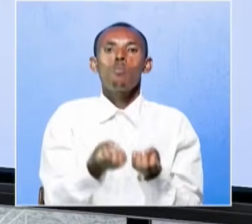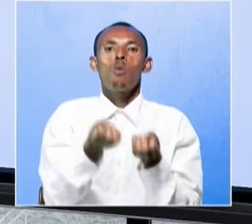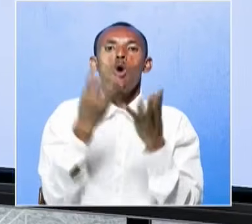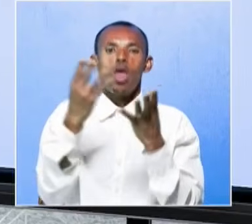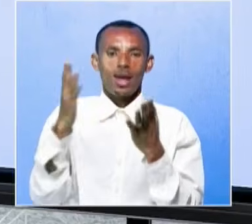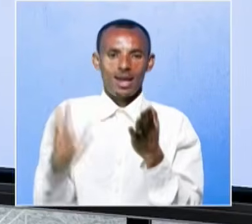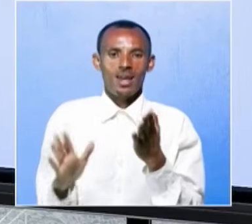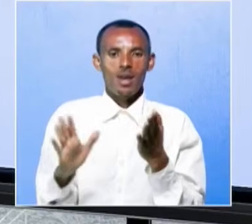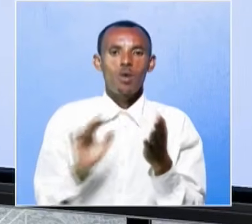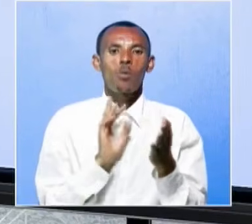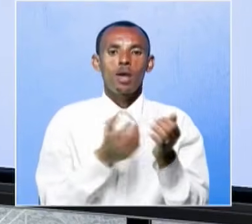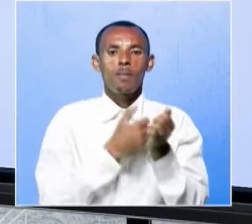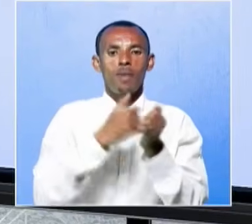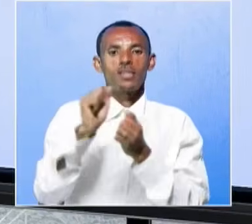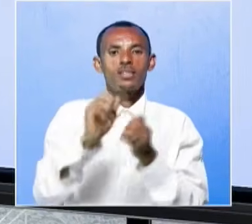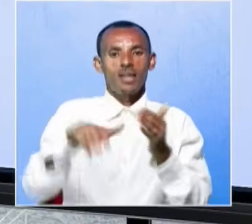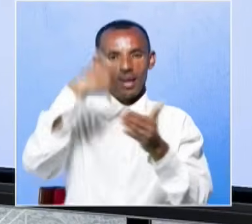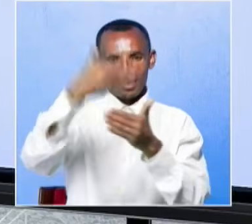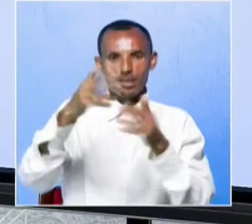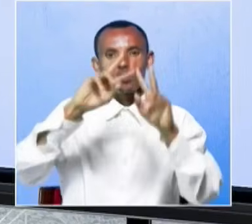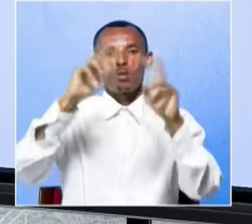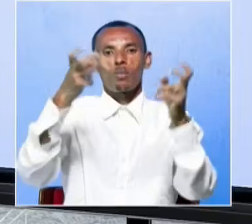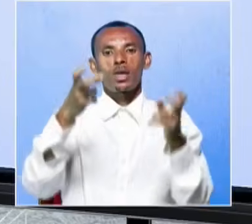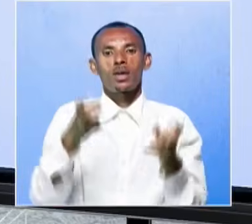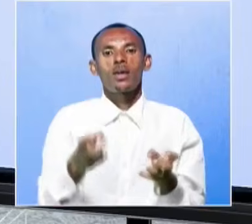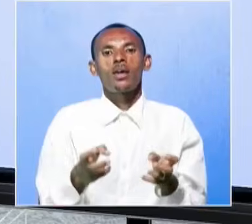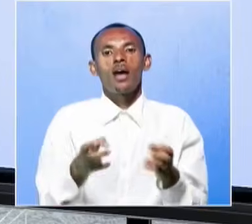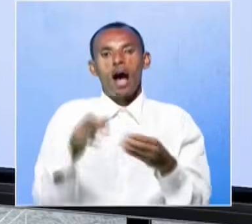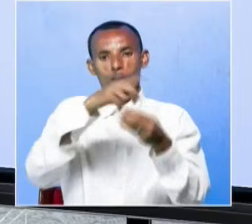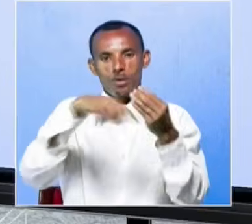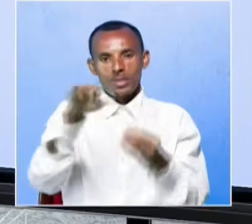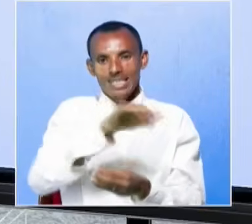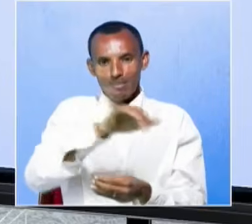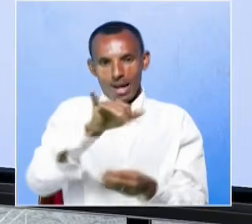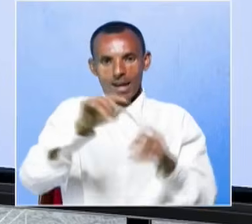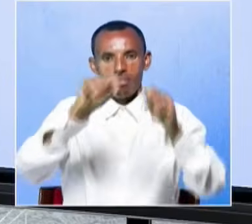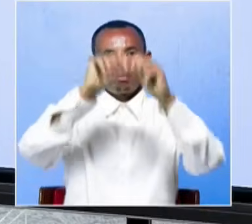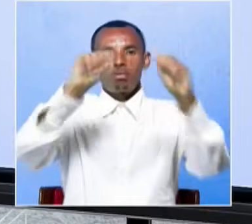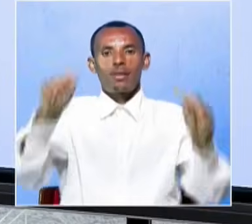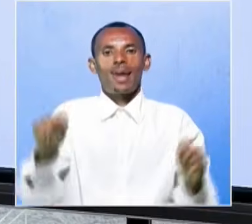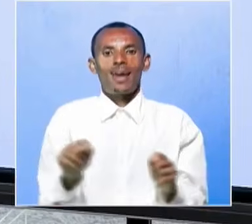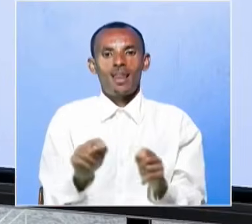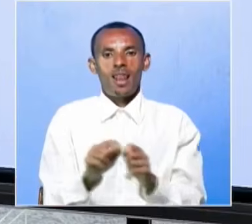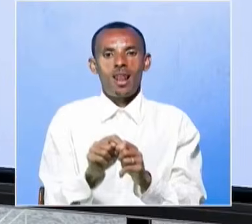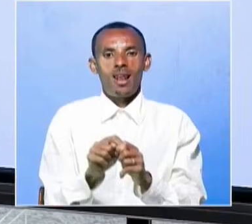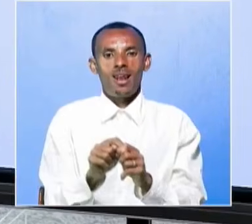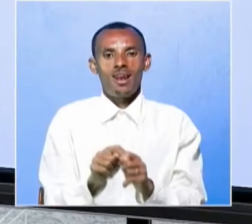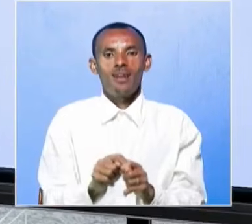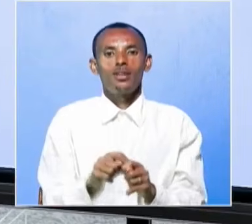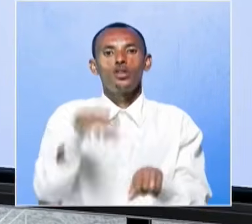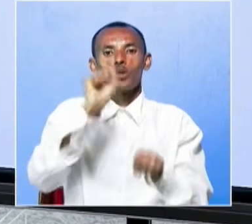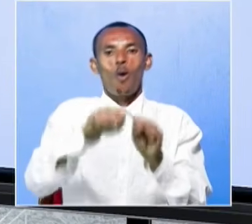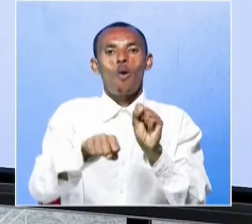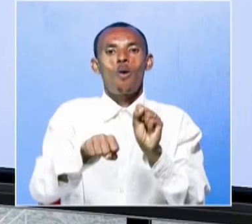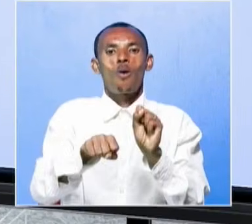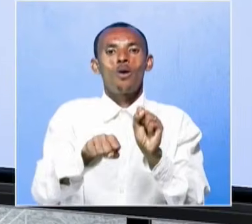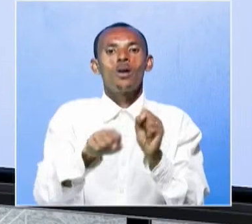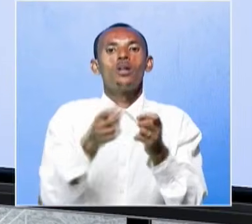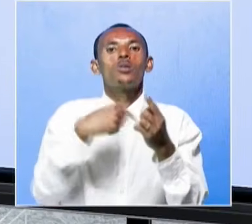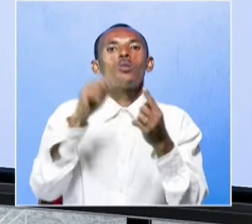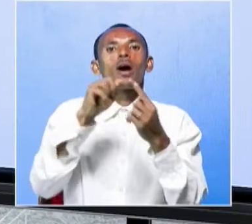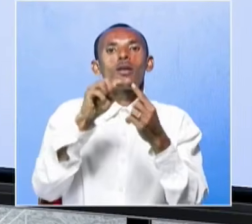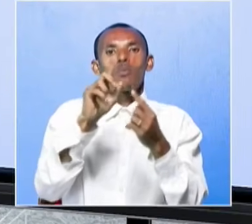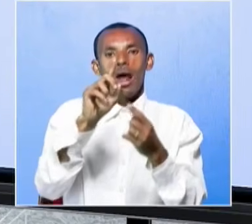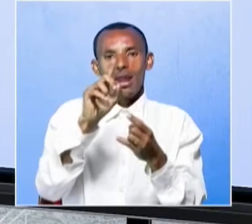we proceed to the next topic, which is about similar triangles. Okay, so to add one